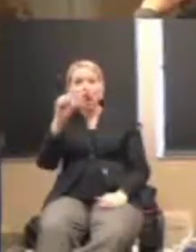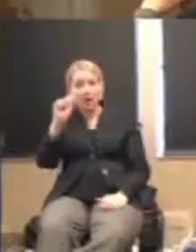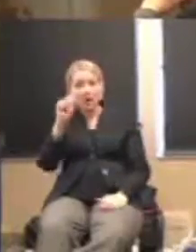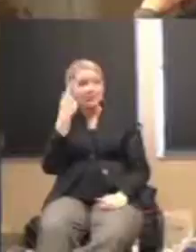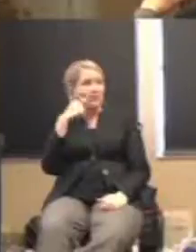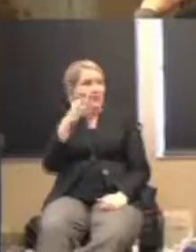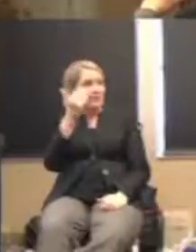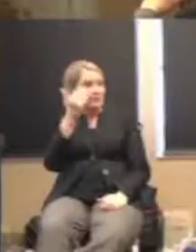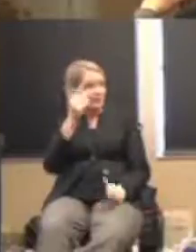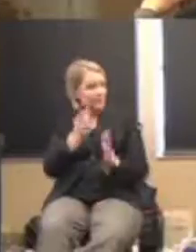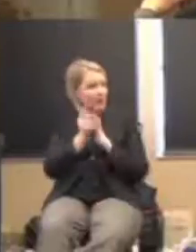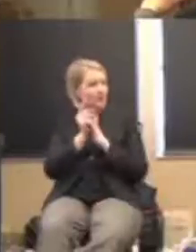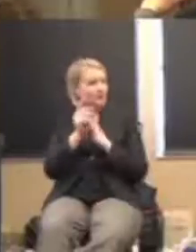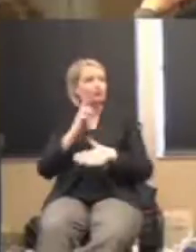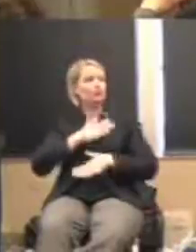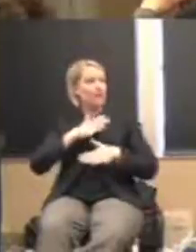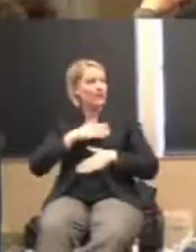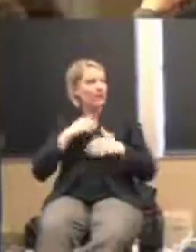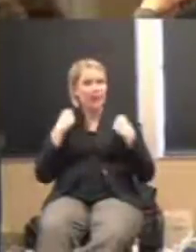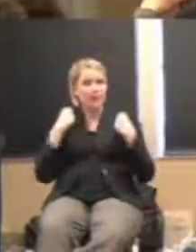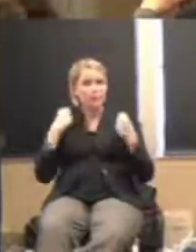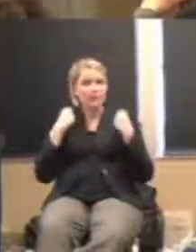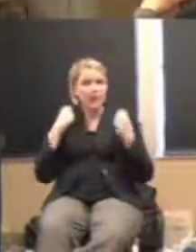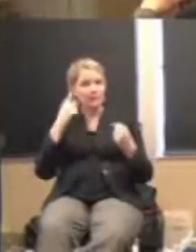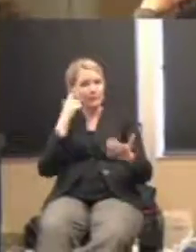You did yoga?